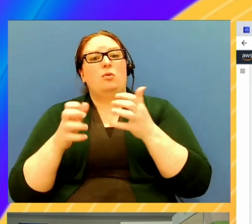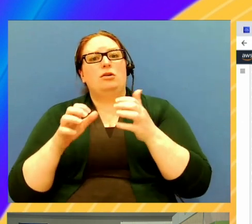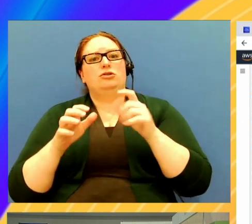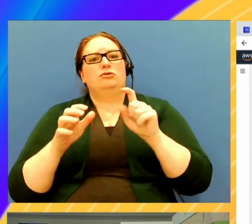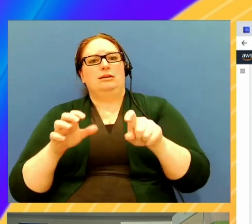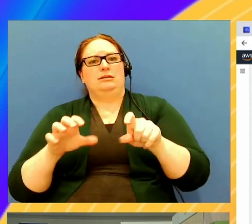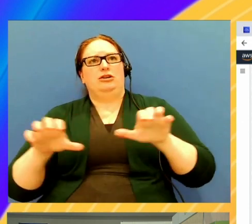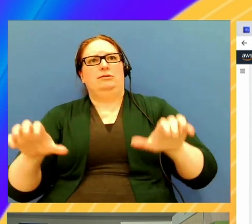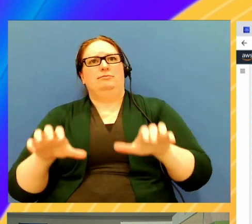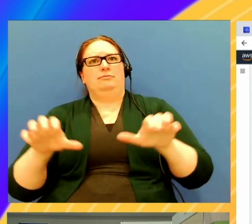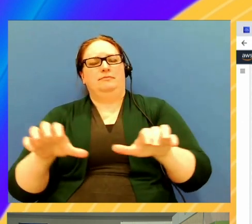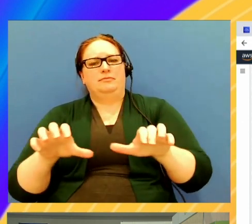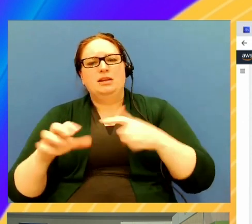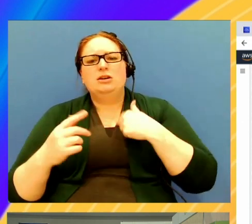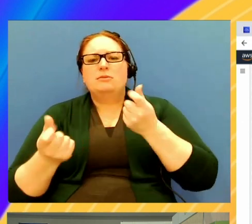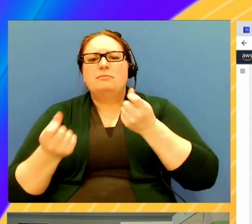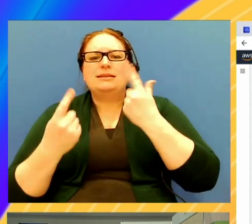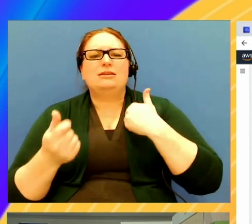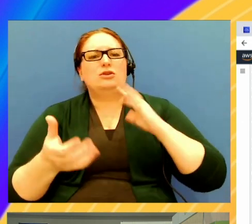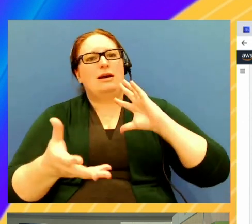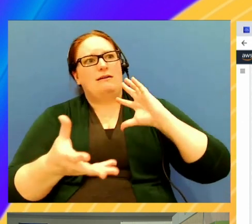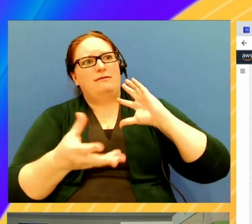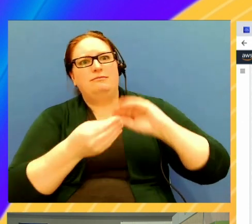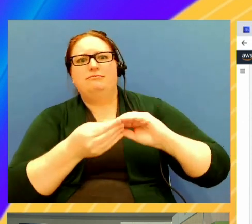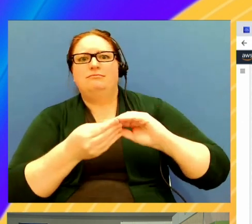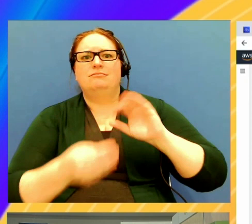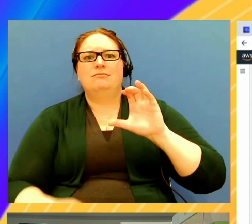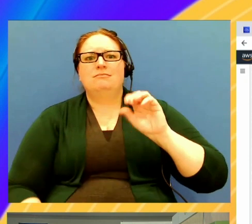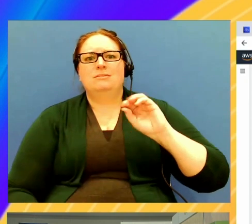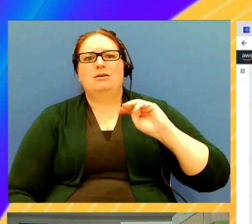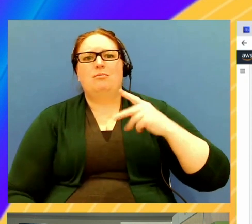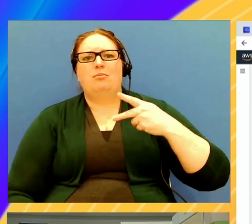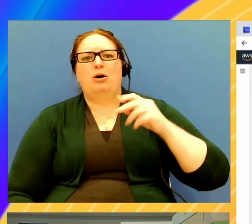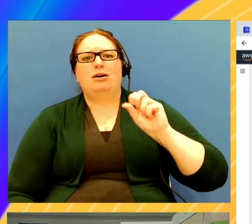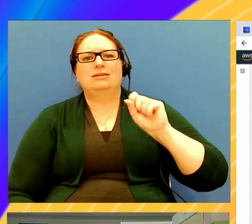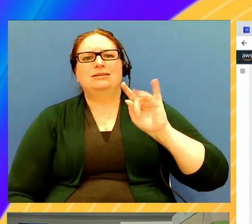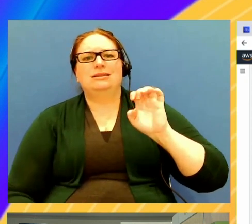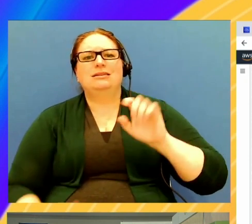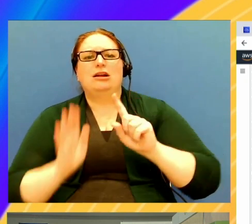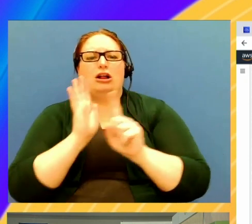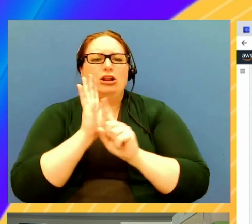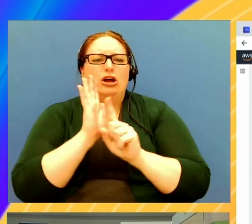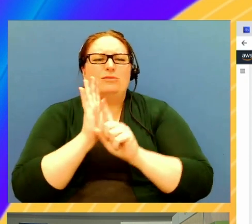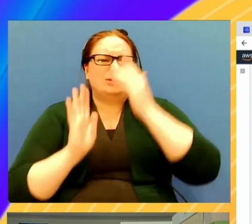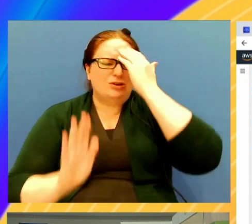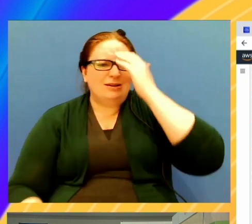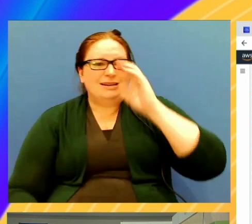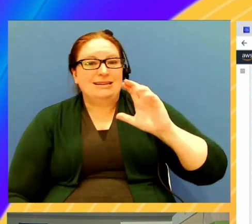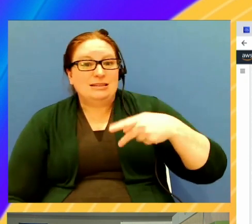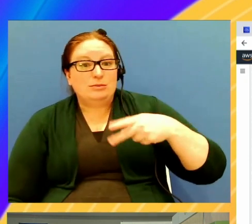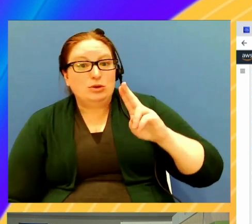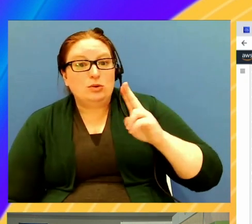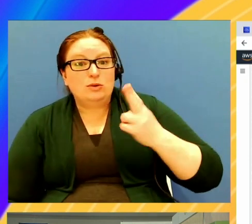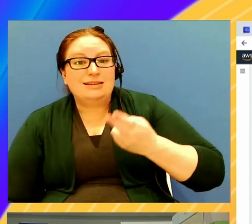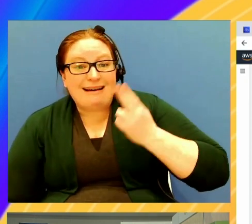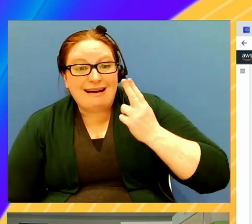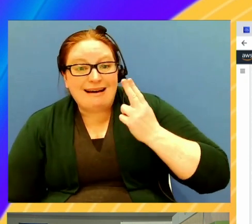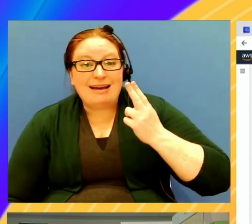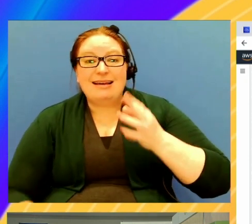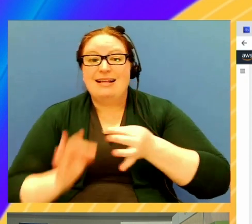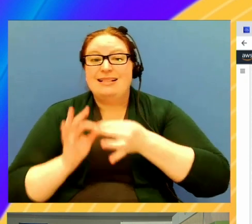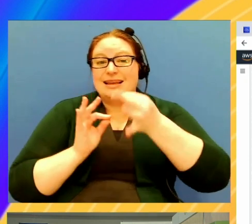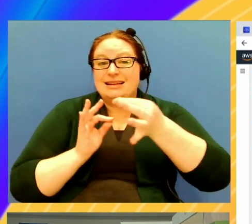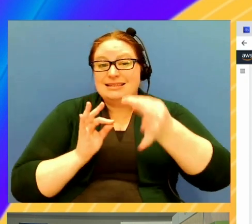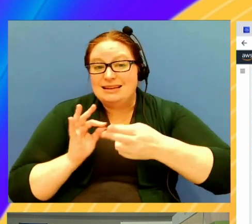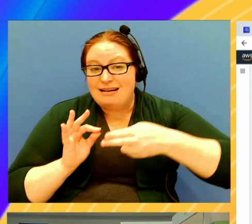it kind of makes sense to have composite alarms, like, okay, my CPU is high and the latency is also high, so there's definitely